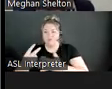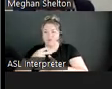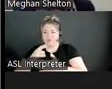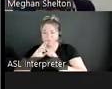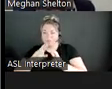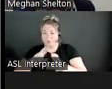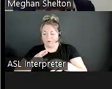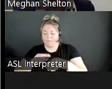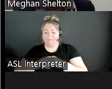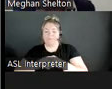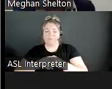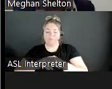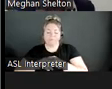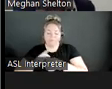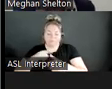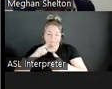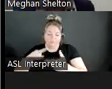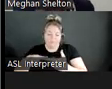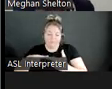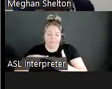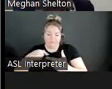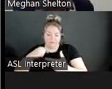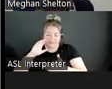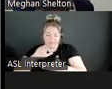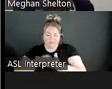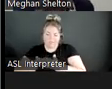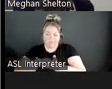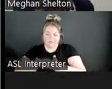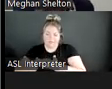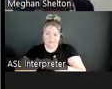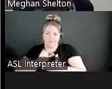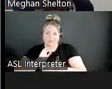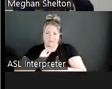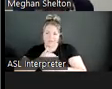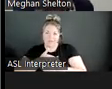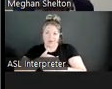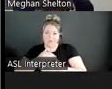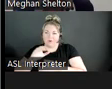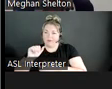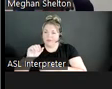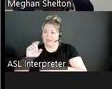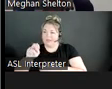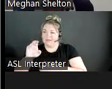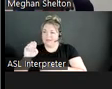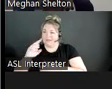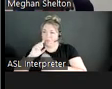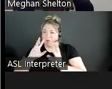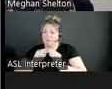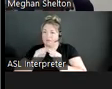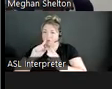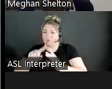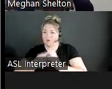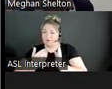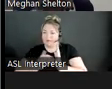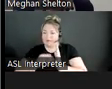report. And then I believe our cadence for meetings will then start again in September,